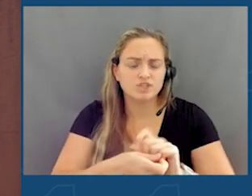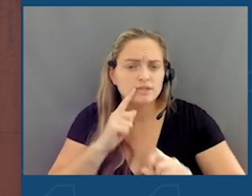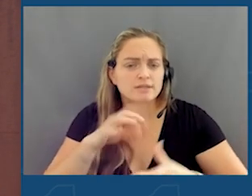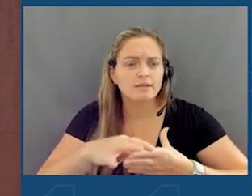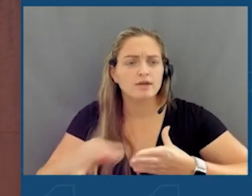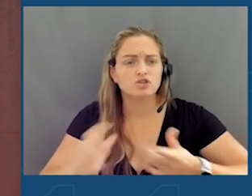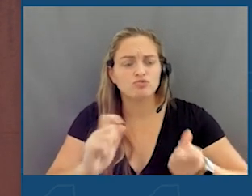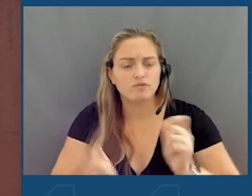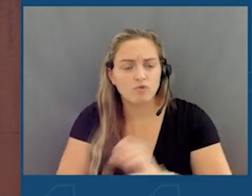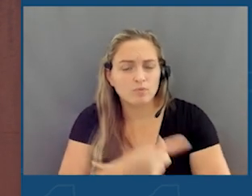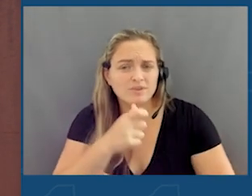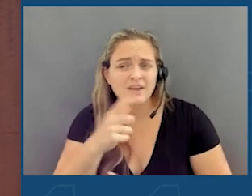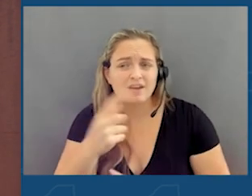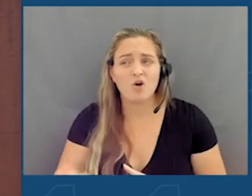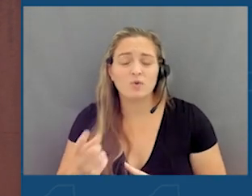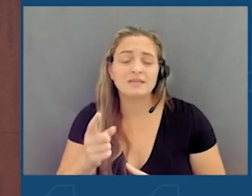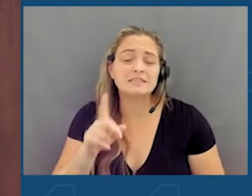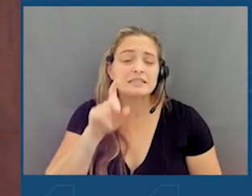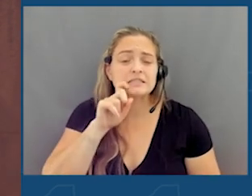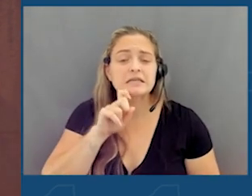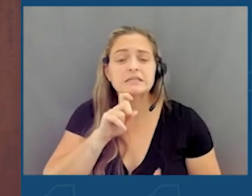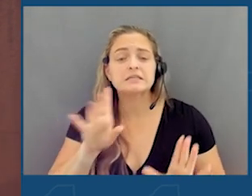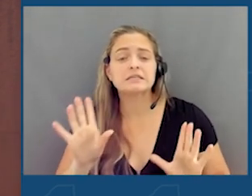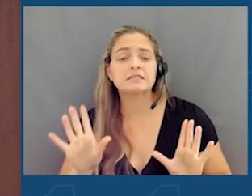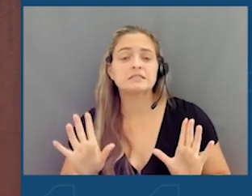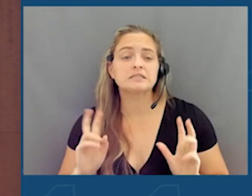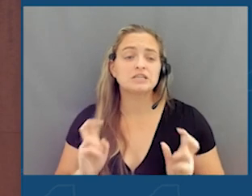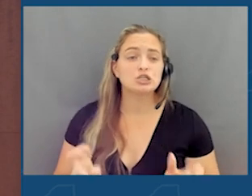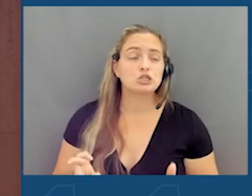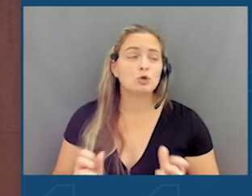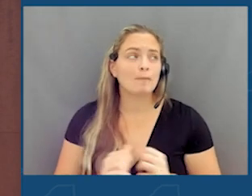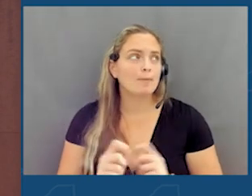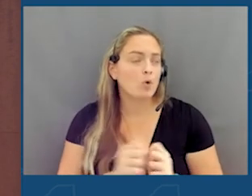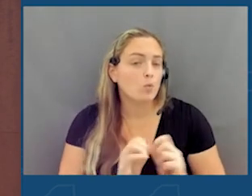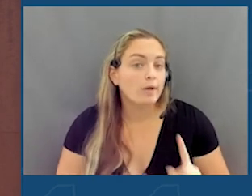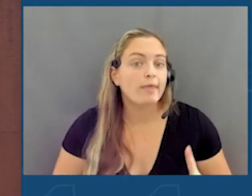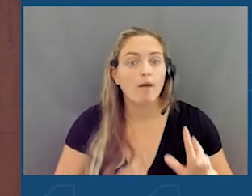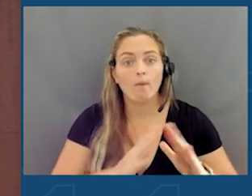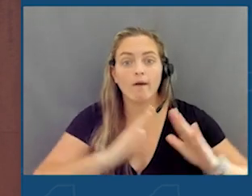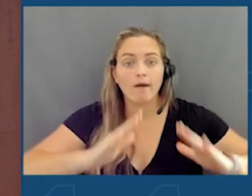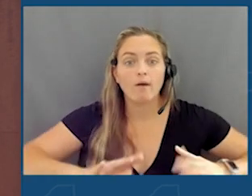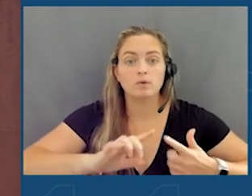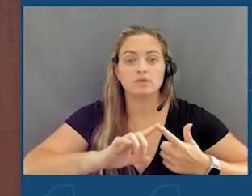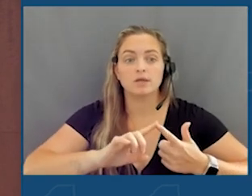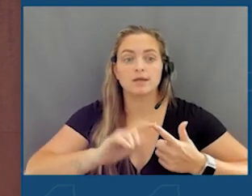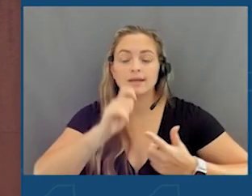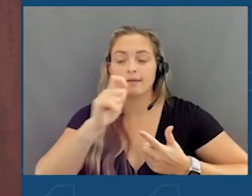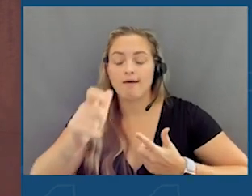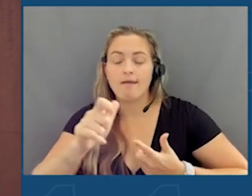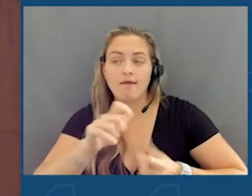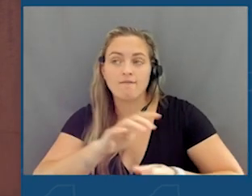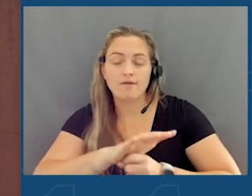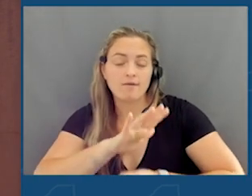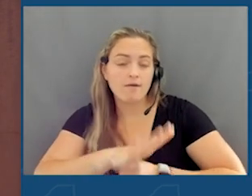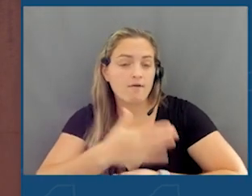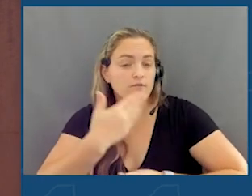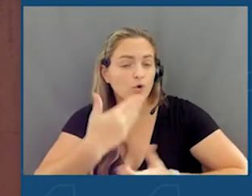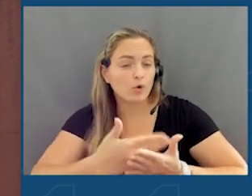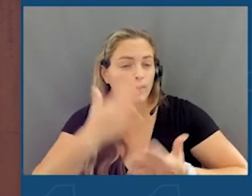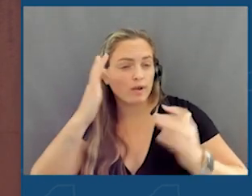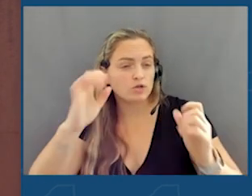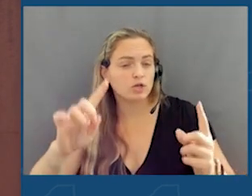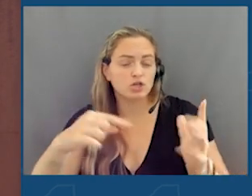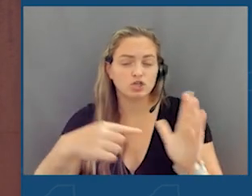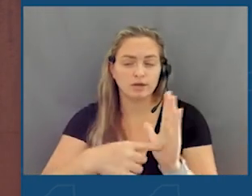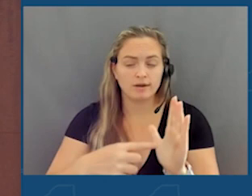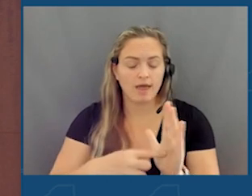not always the sexiest issue. You know, people are without housing, people are not getting adequate education, people are in debt. There are a number